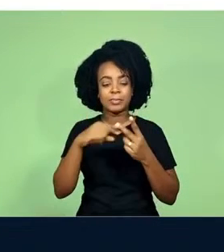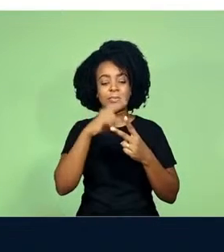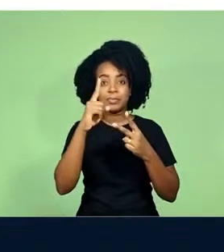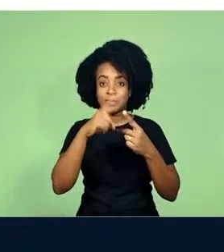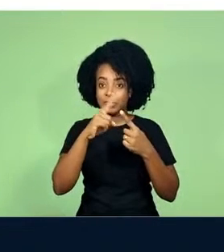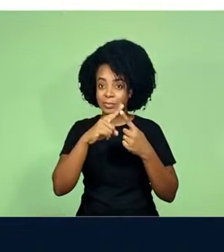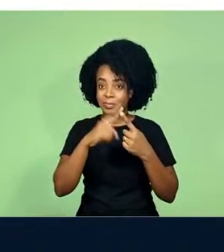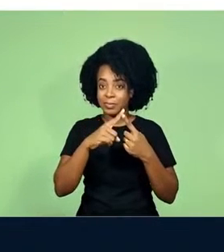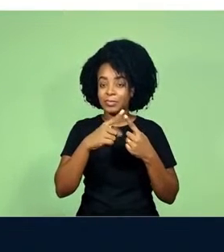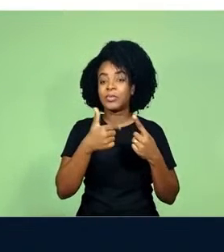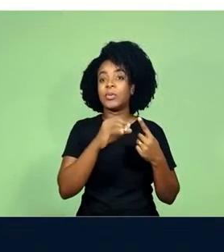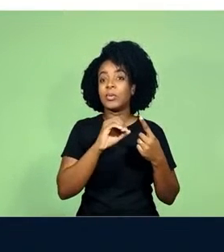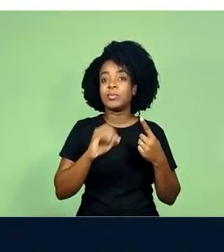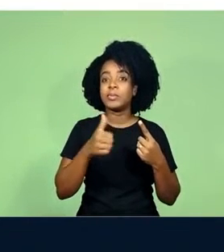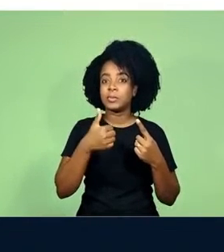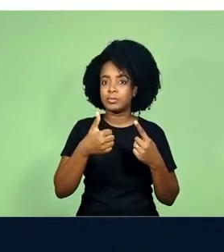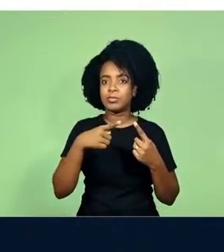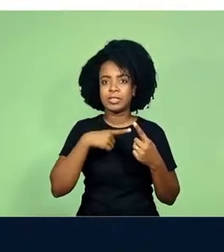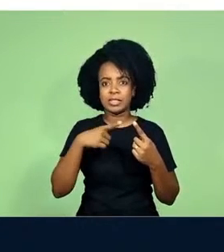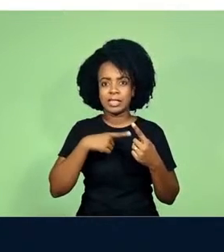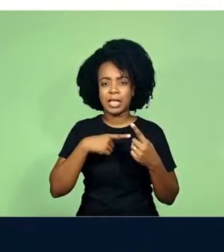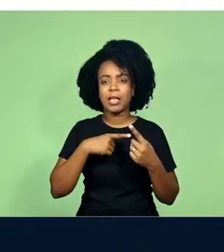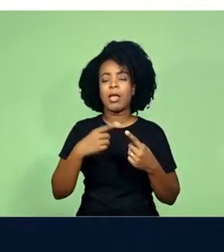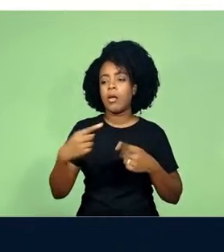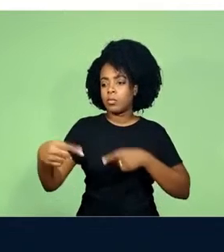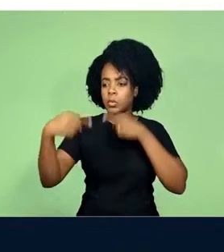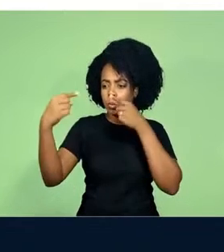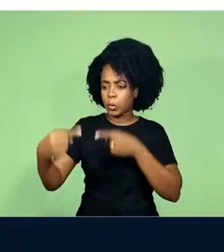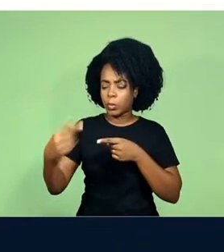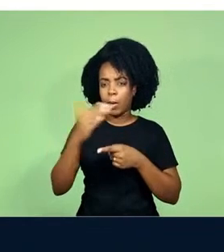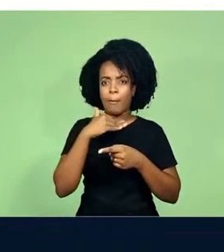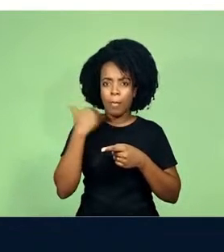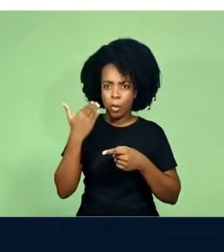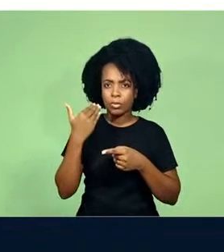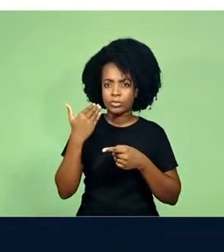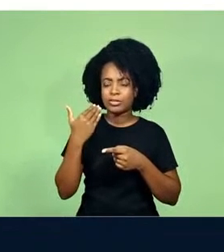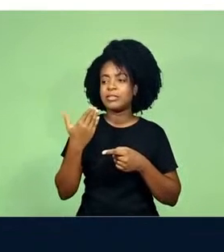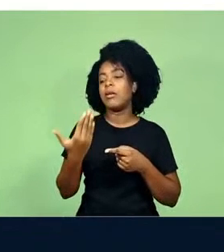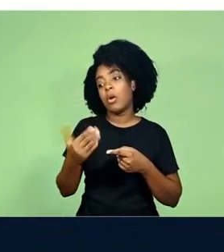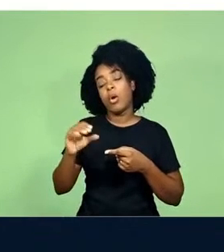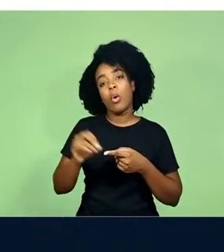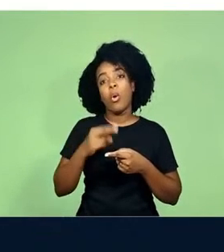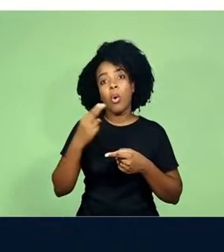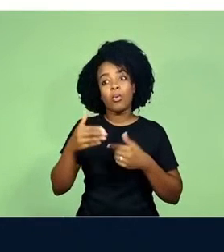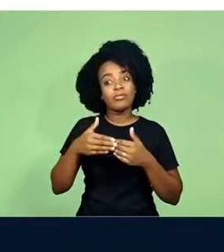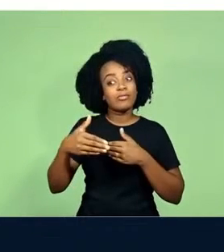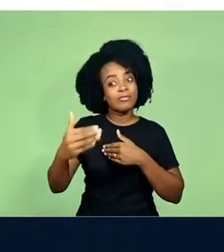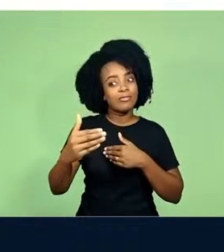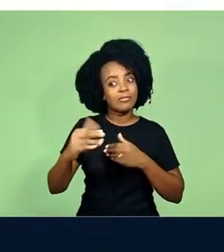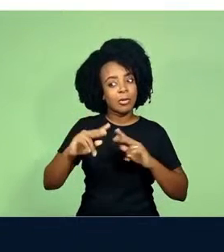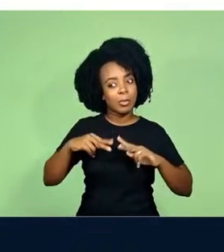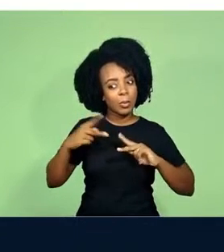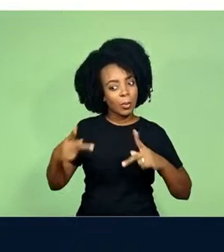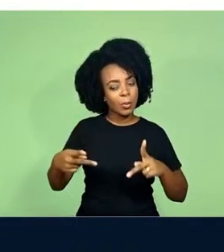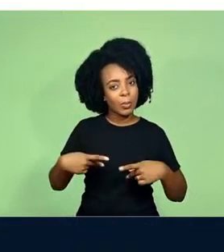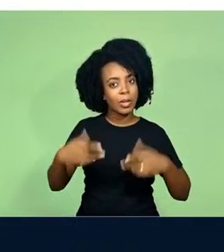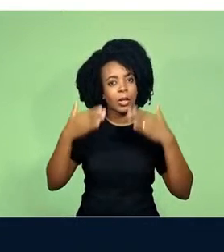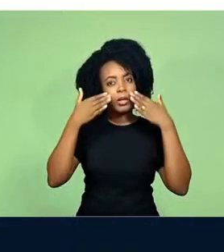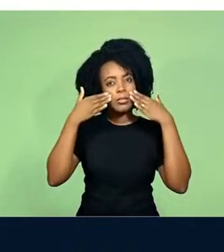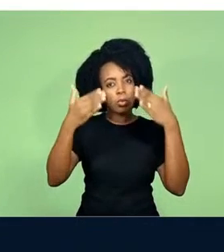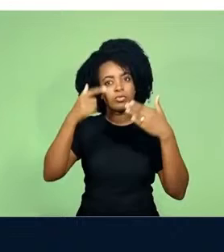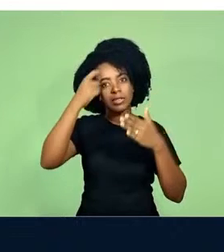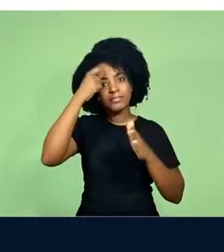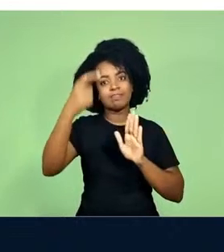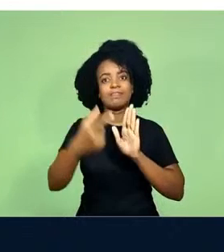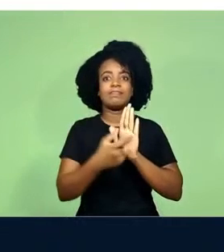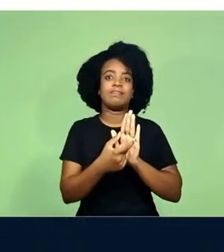2001, é diante da morte que o ser, o vira-ser humano, se revela pela inteligência